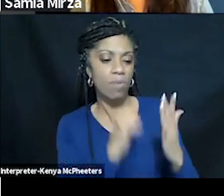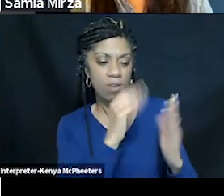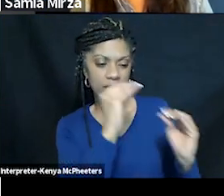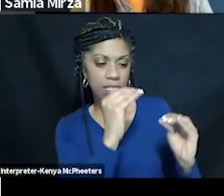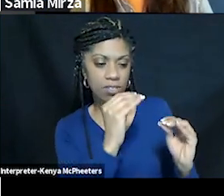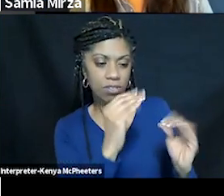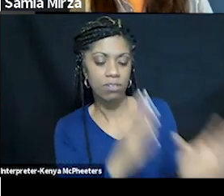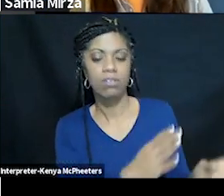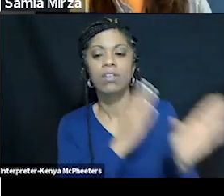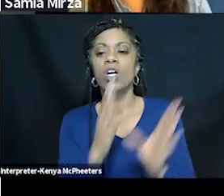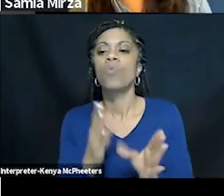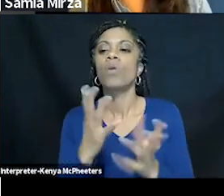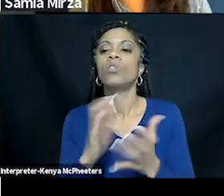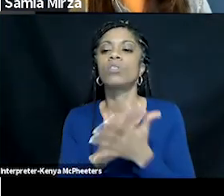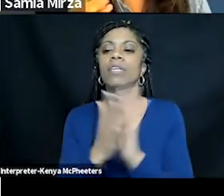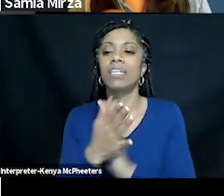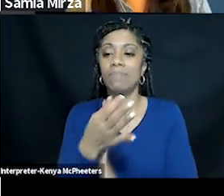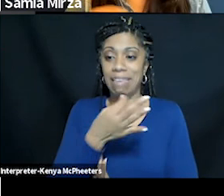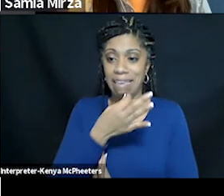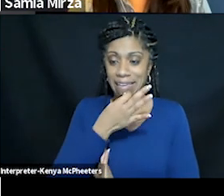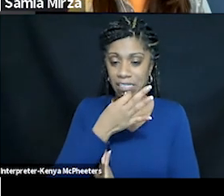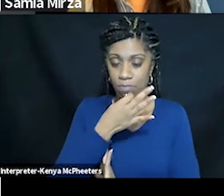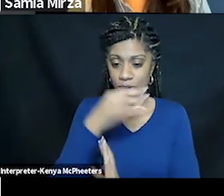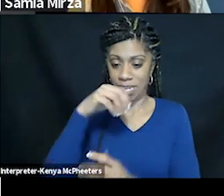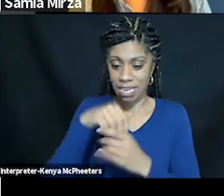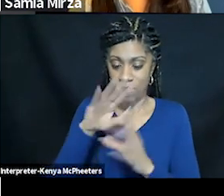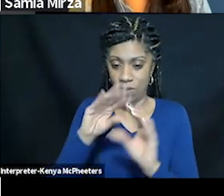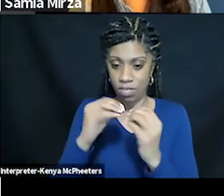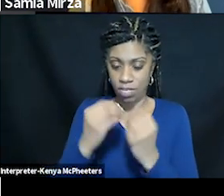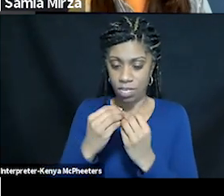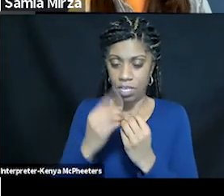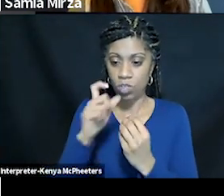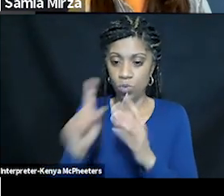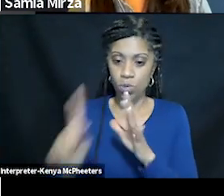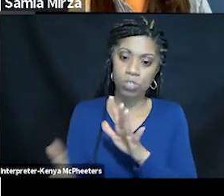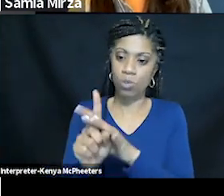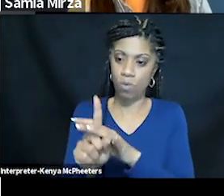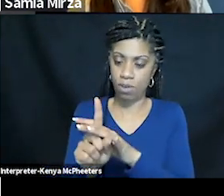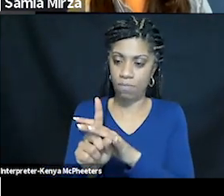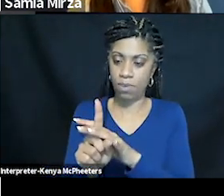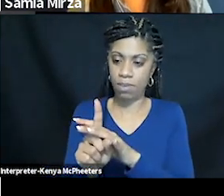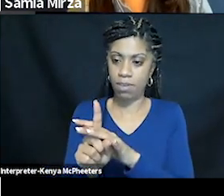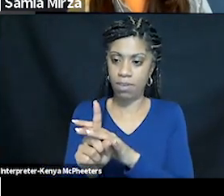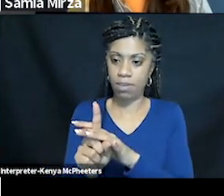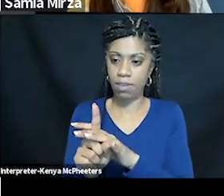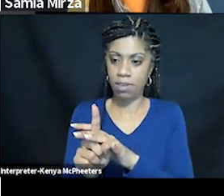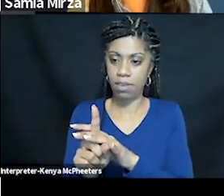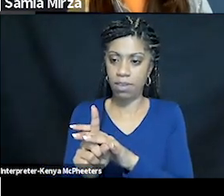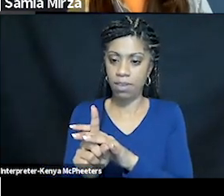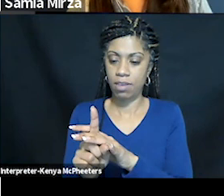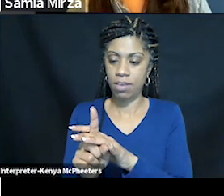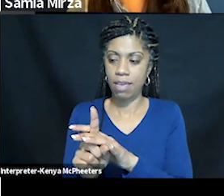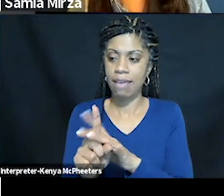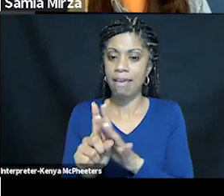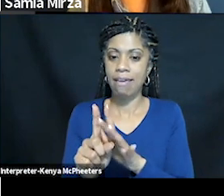areas of your organization so that you as a communicator can show up with their best foot forward and